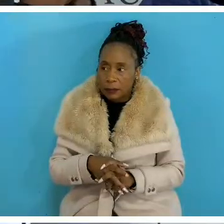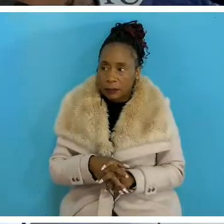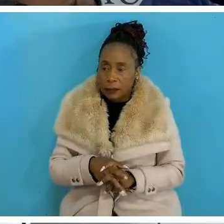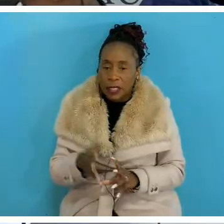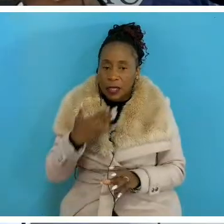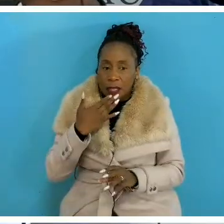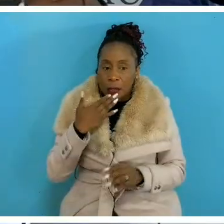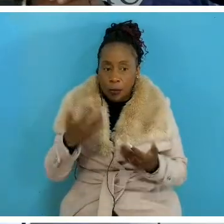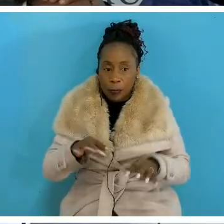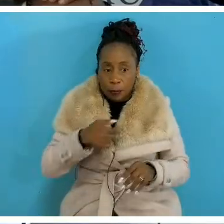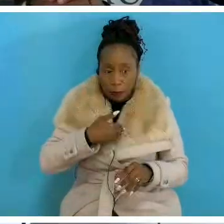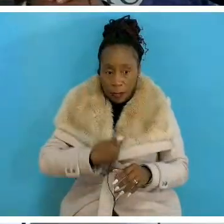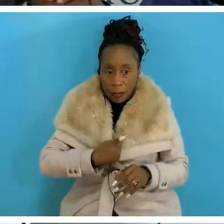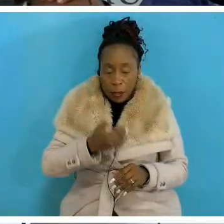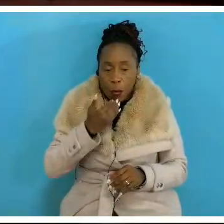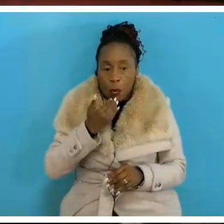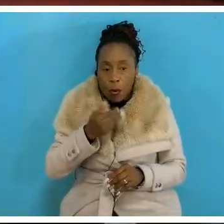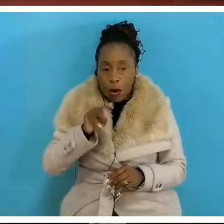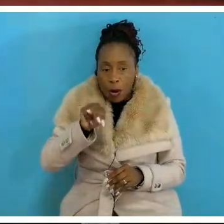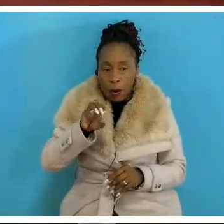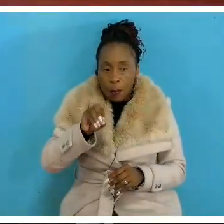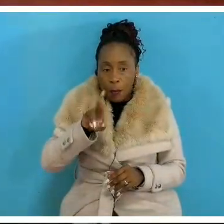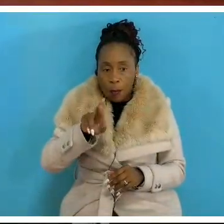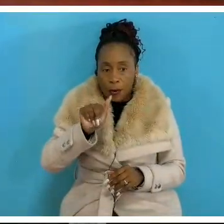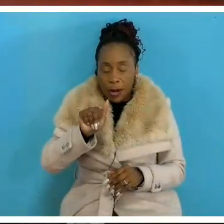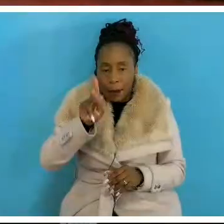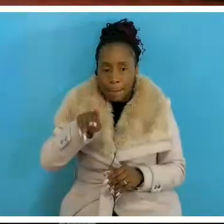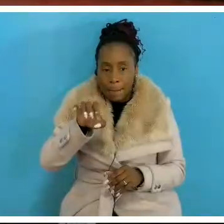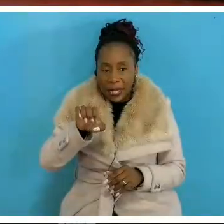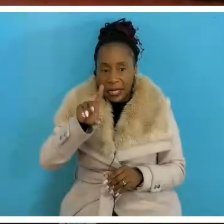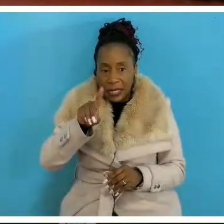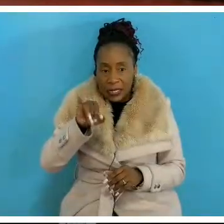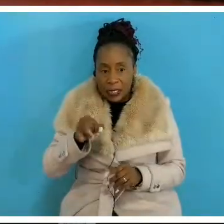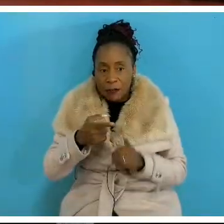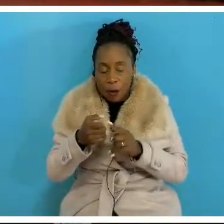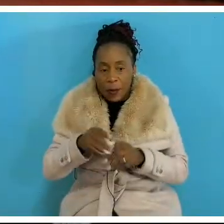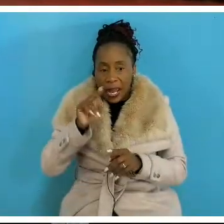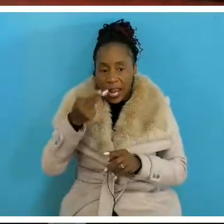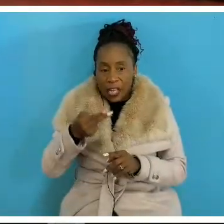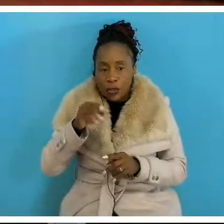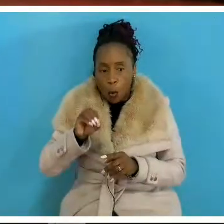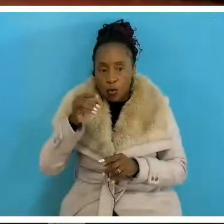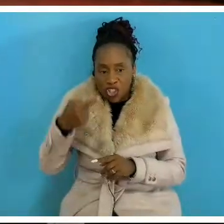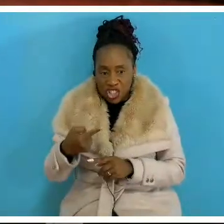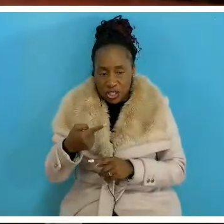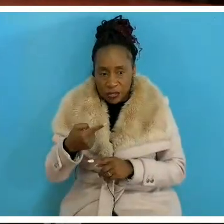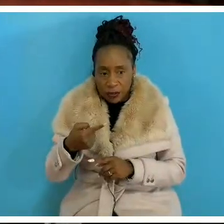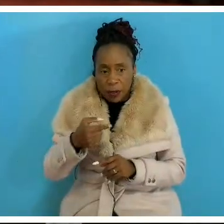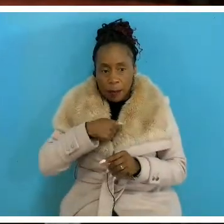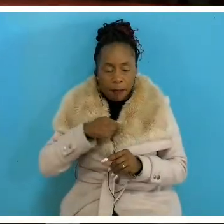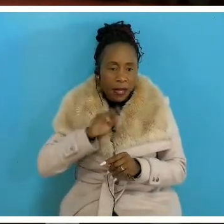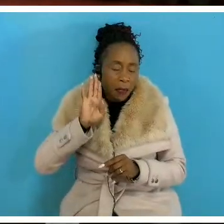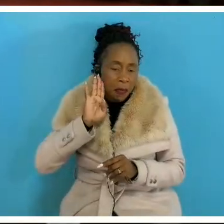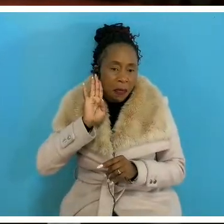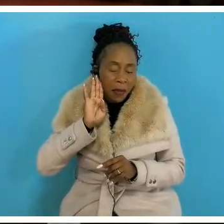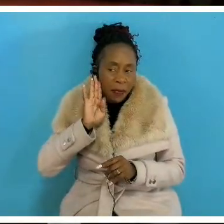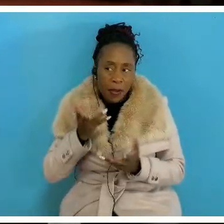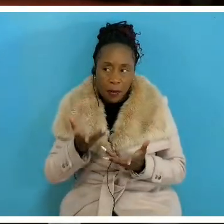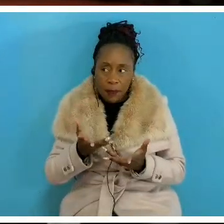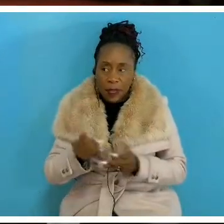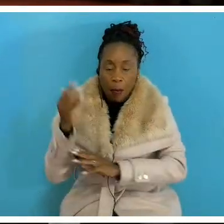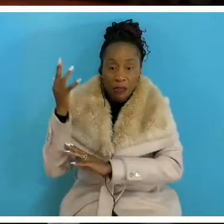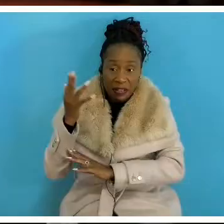am Morapedi from Region G. I was actually listening to